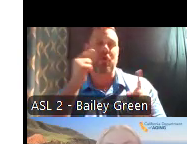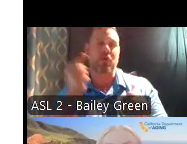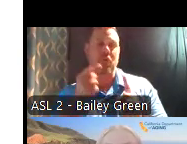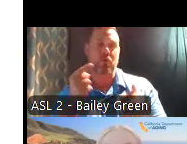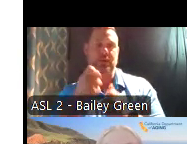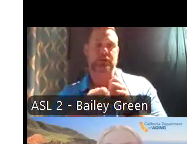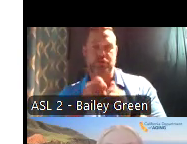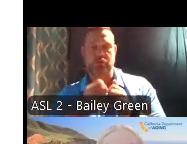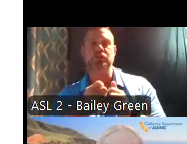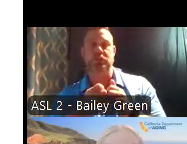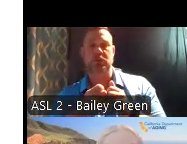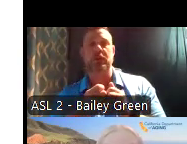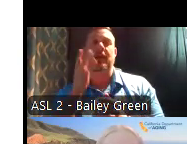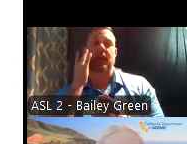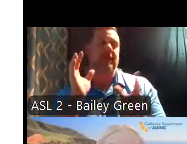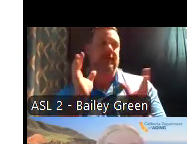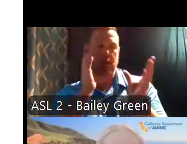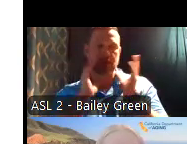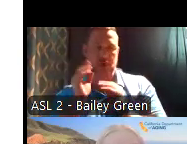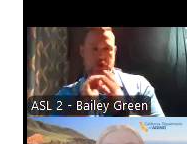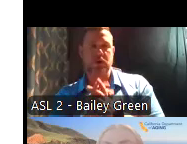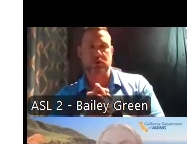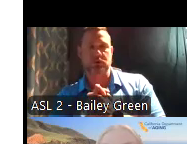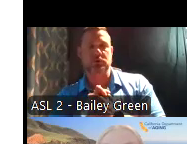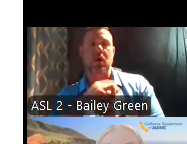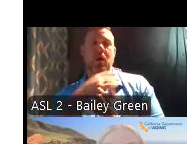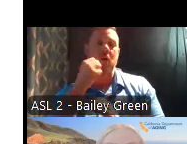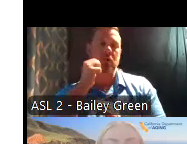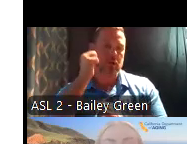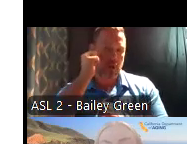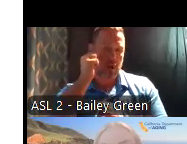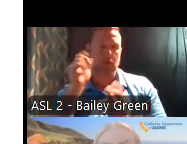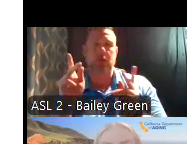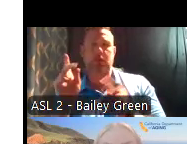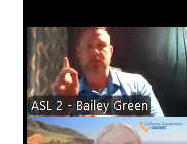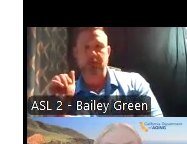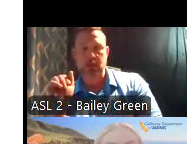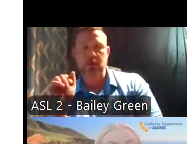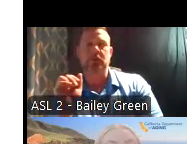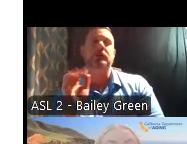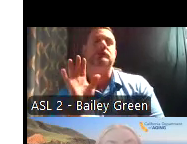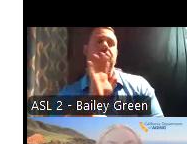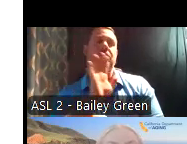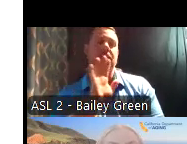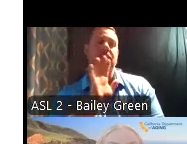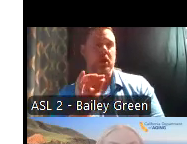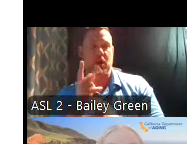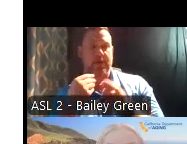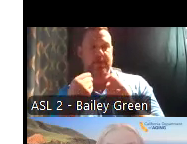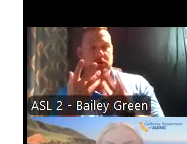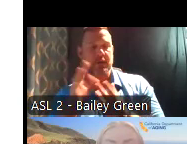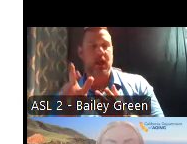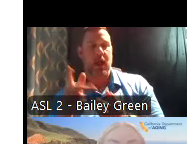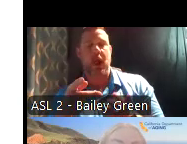issues that Californians are facing, older adults, people with disabilities, and their caregivers. This really